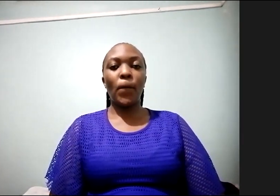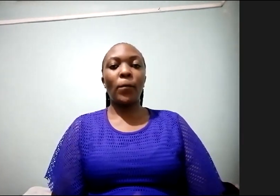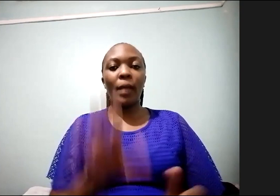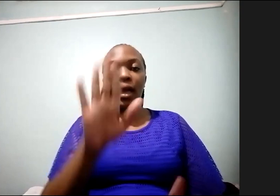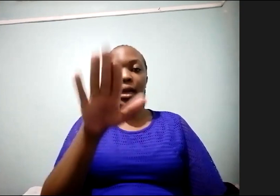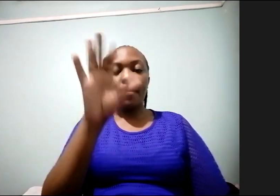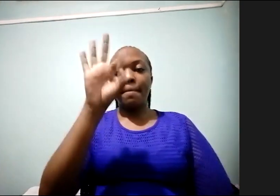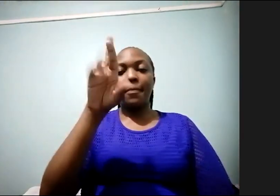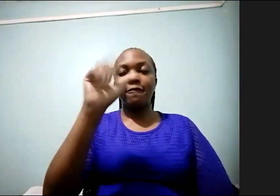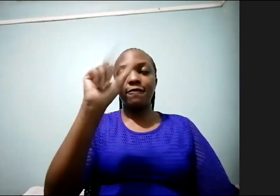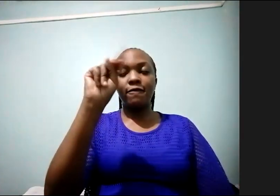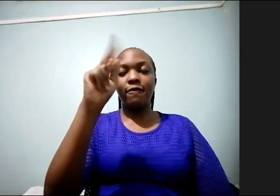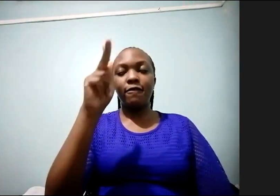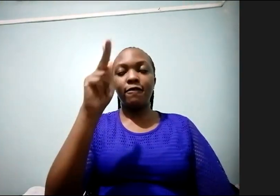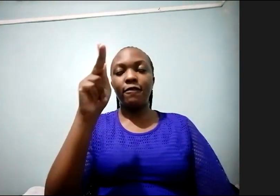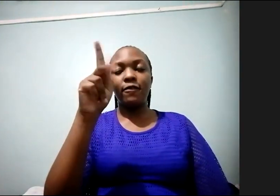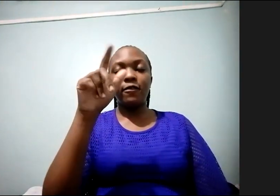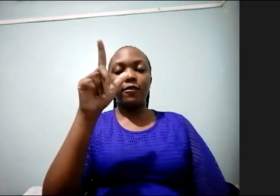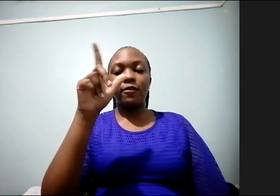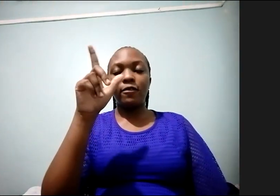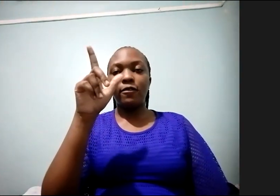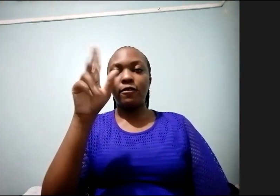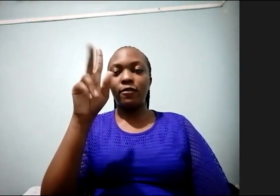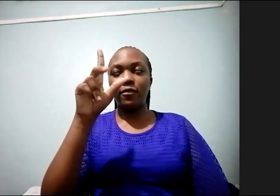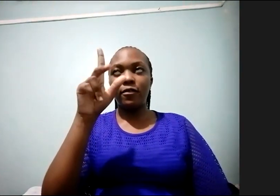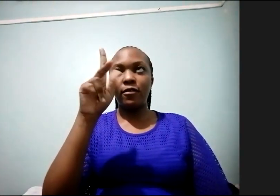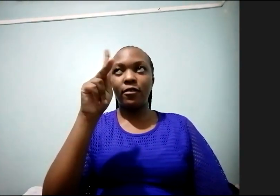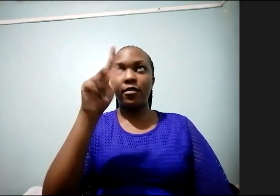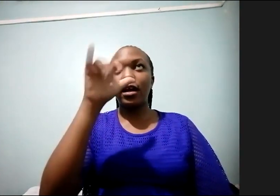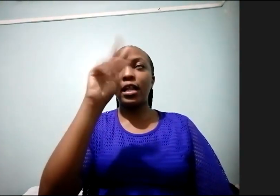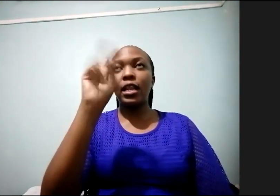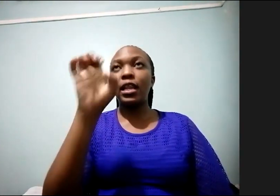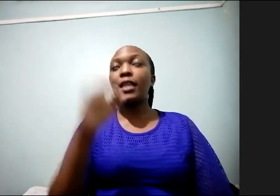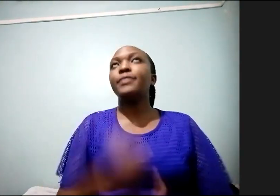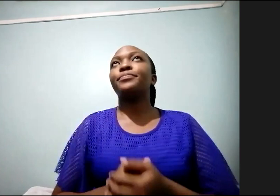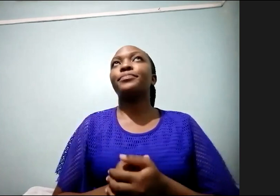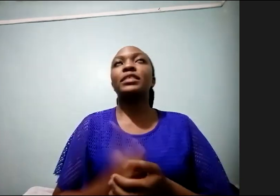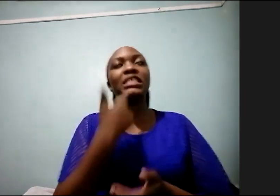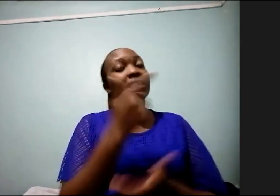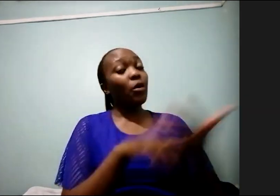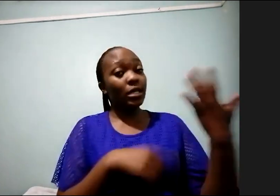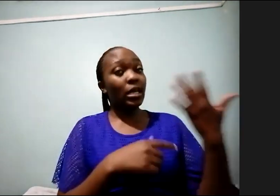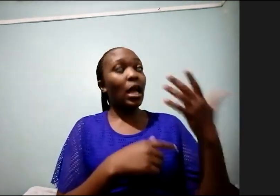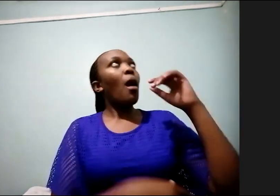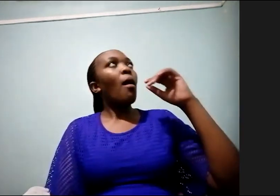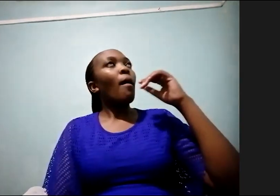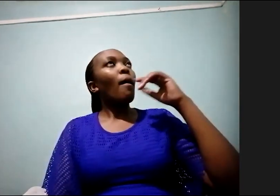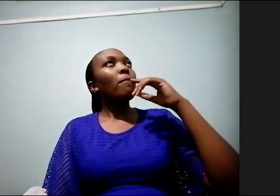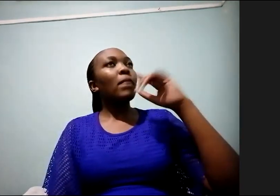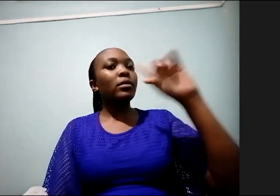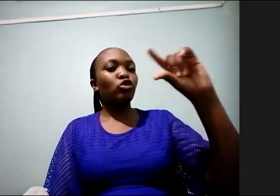you have to put aside money for emergency. So I think he's based on that fact.